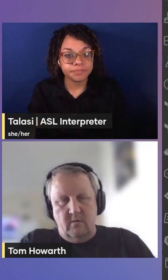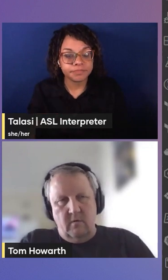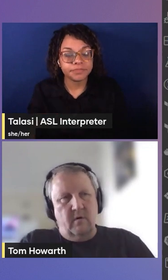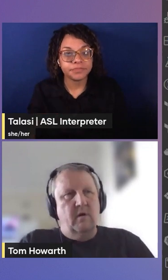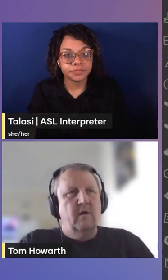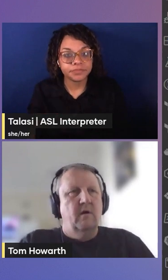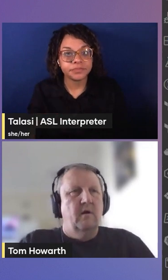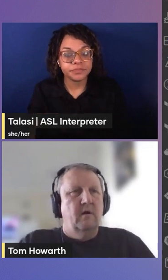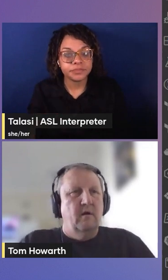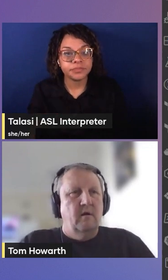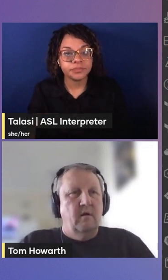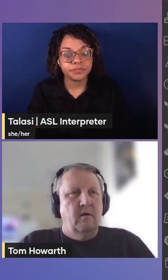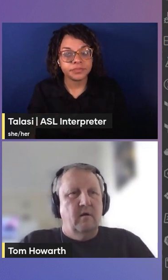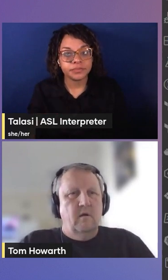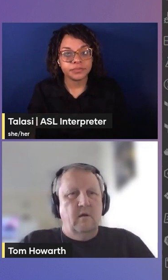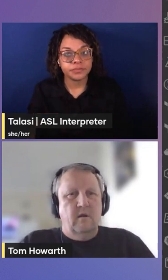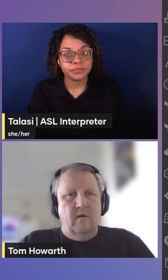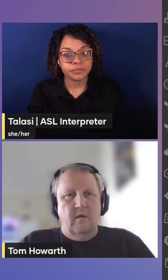So